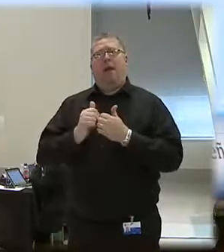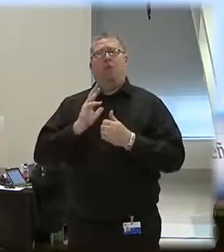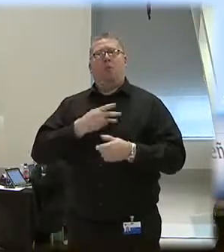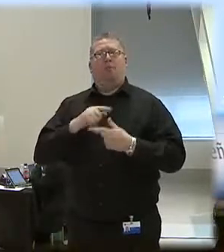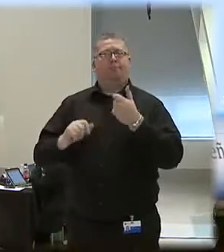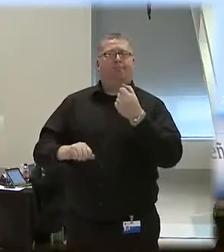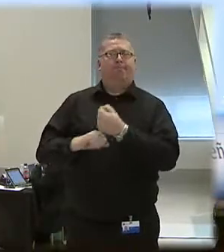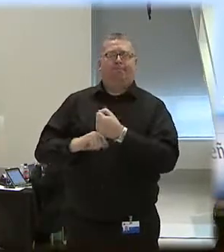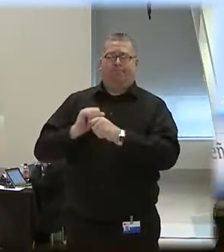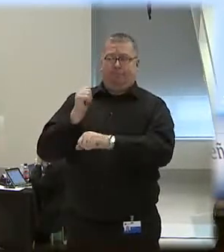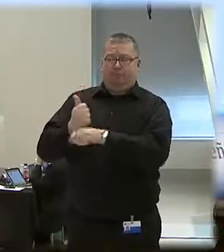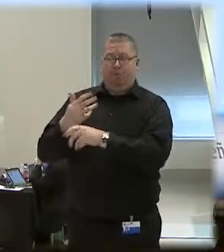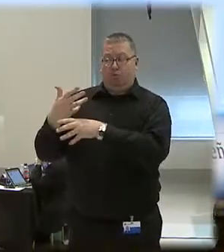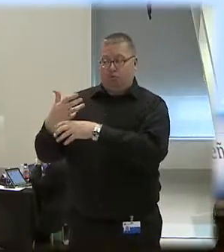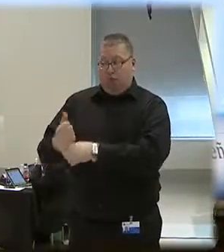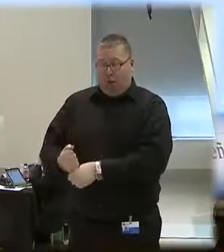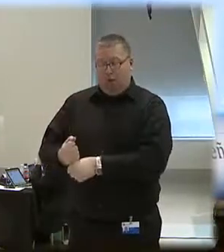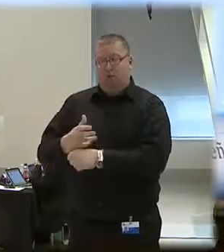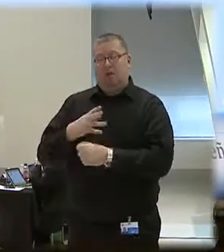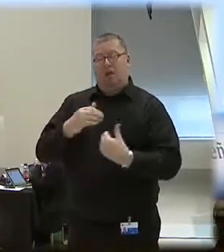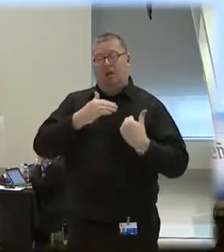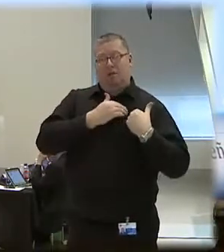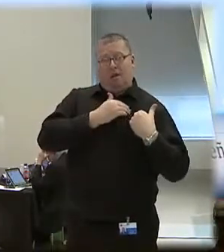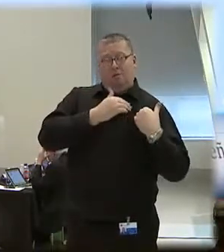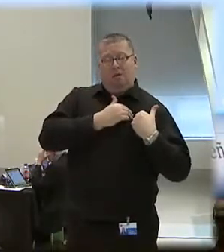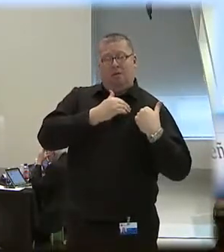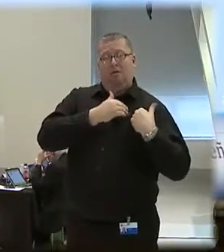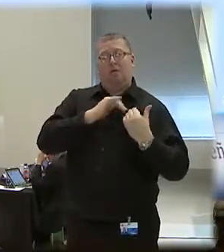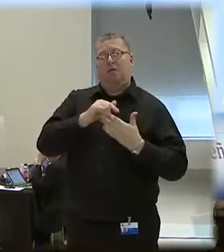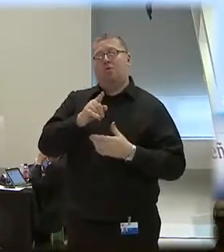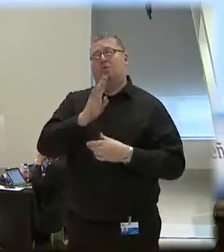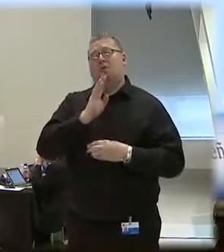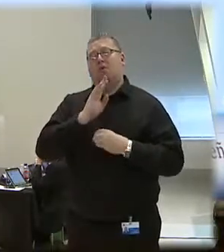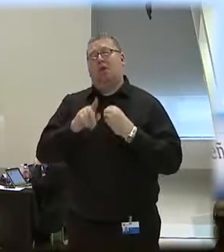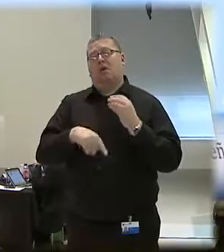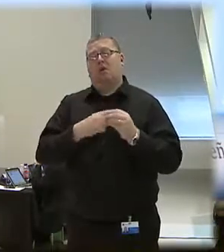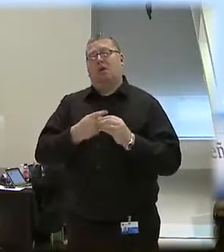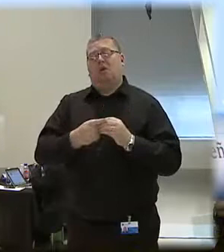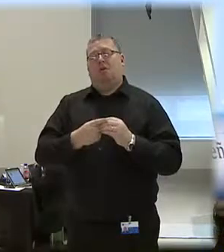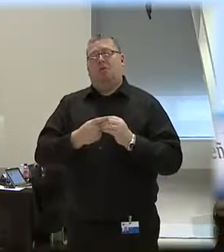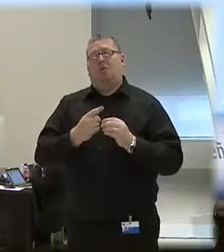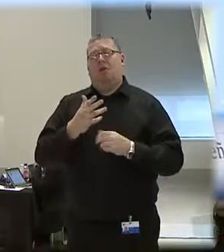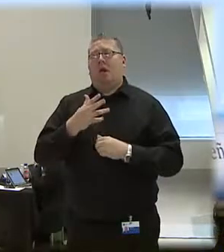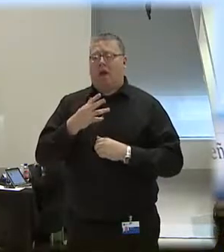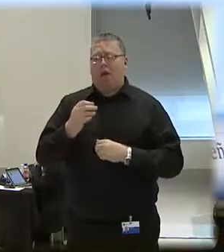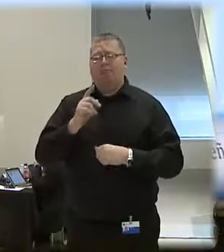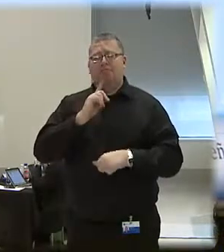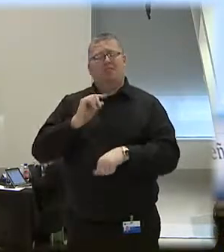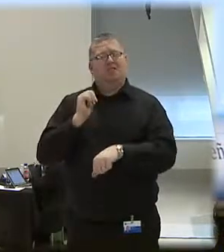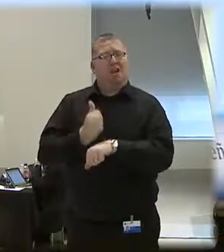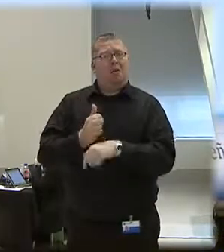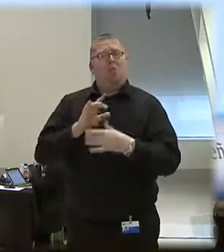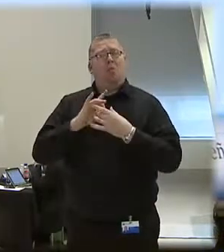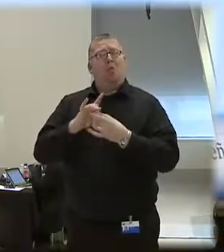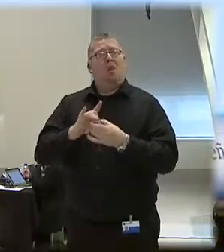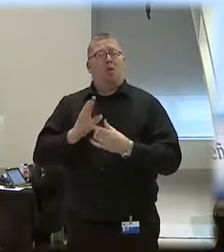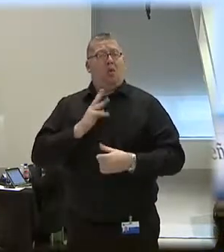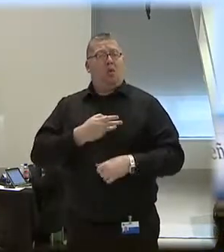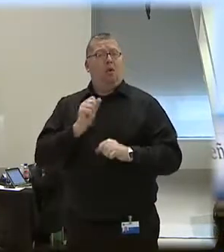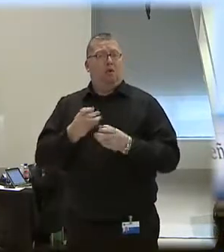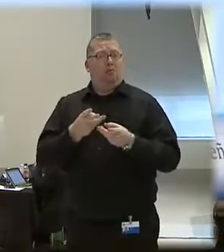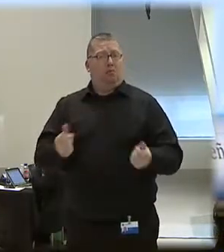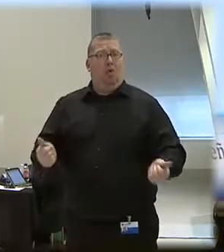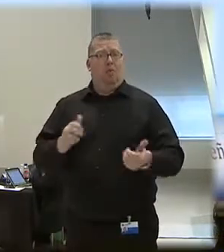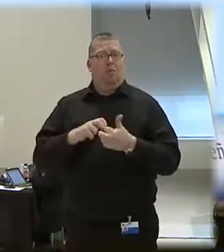that trust and accountability that you're talking about and establish relationships so we can deal with those